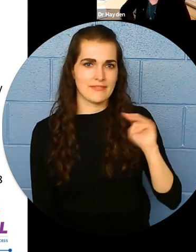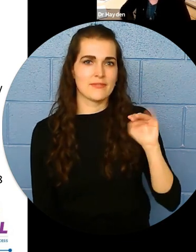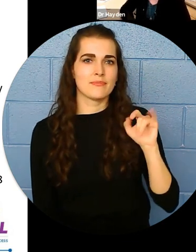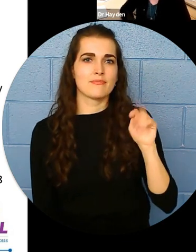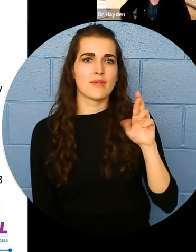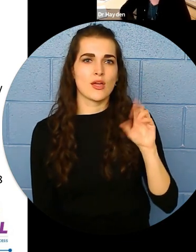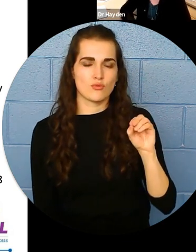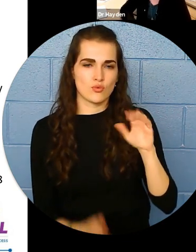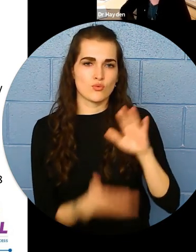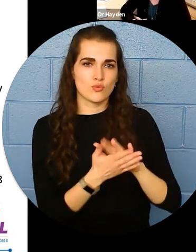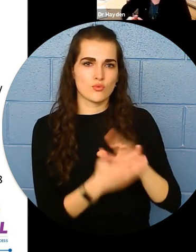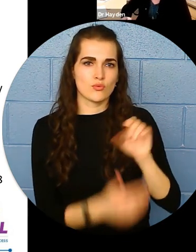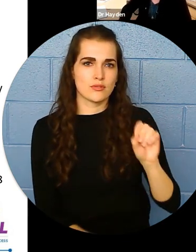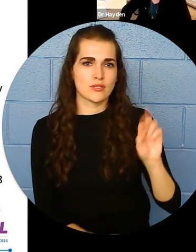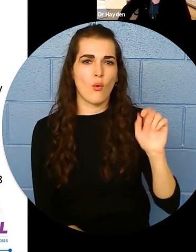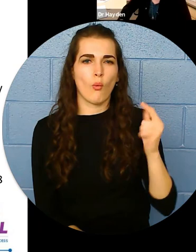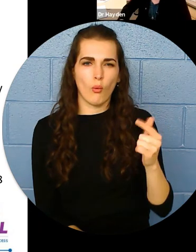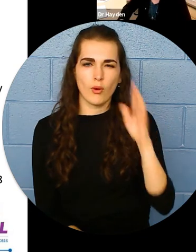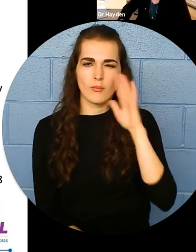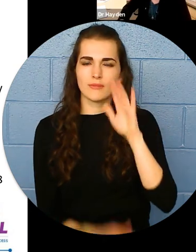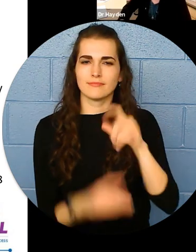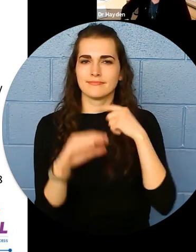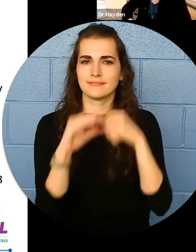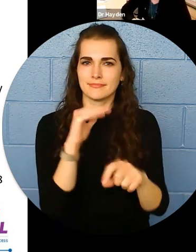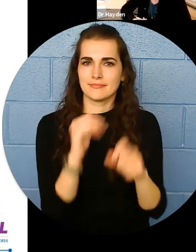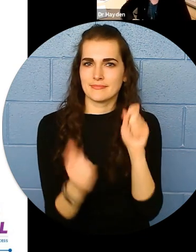dawn.hayden@clevelandmetroschools.org, and I will get back to you as soon as possible.